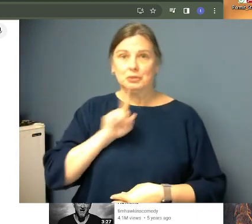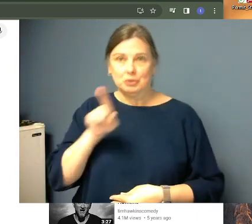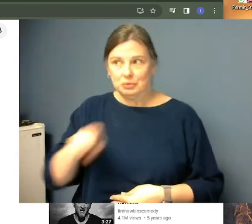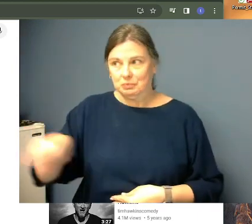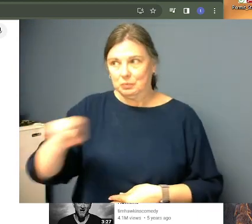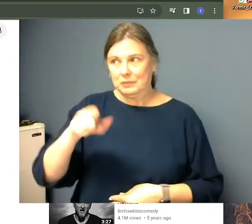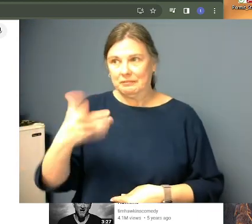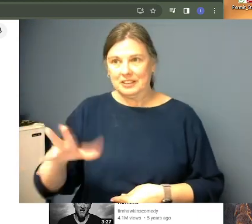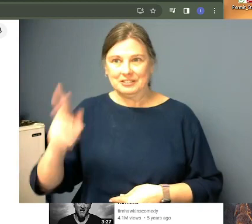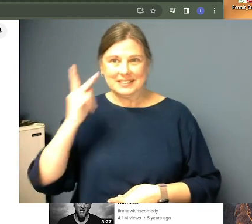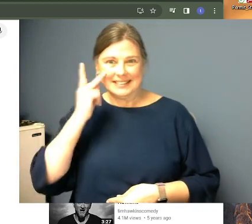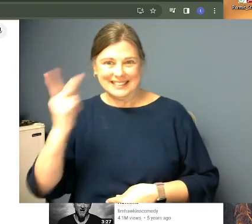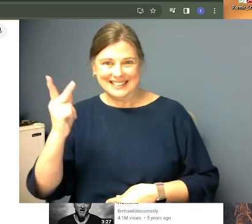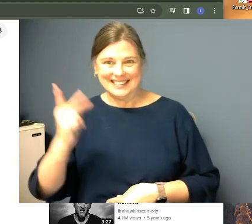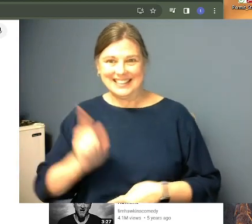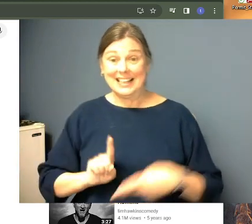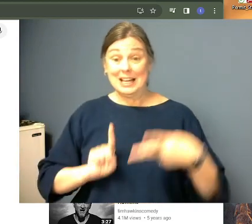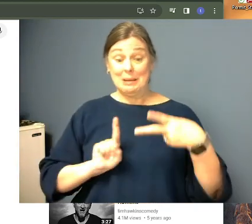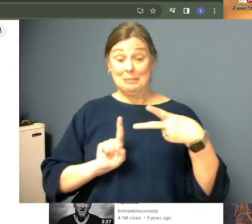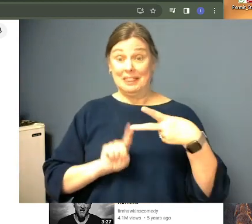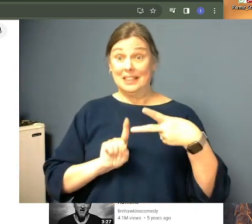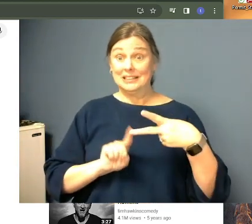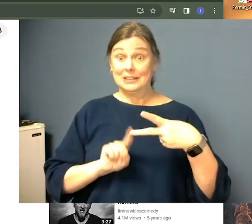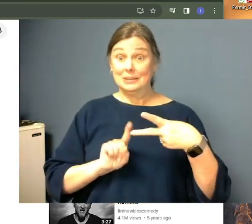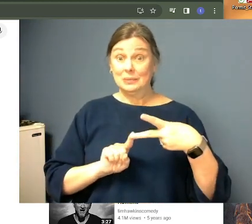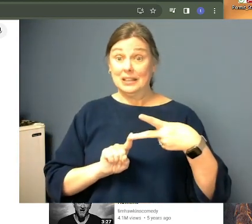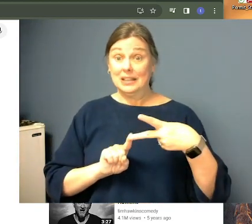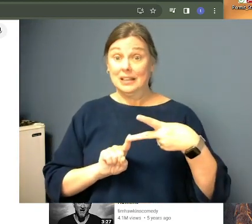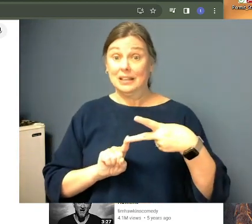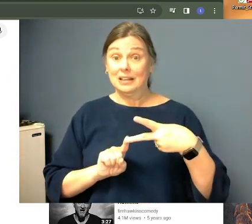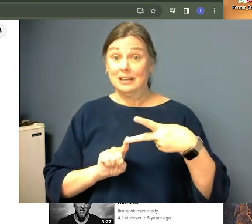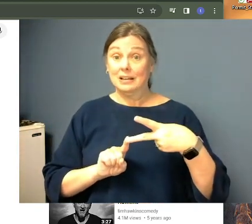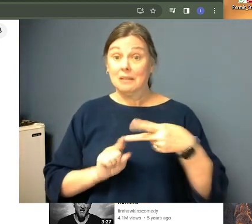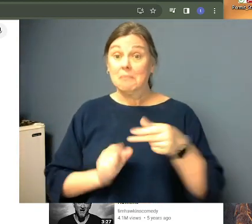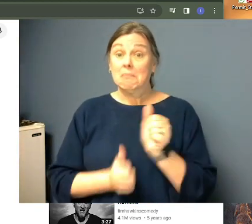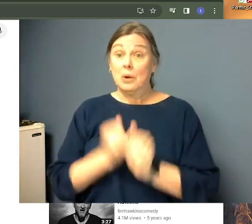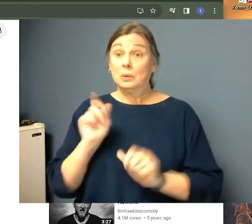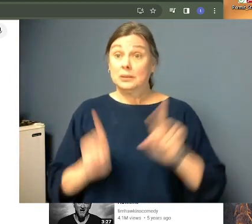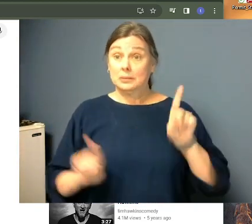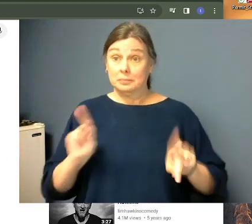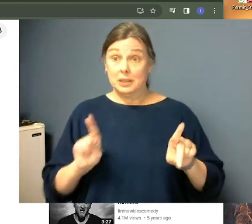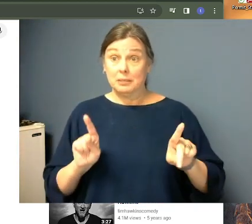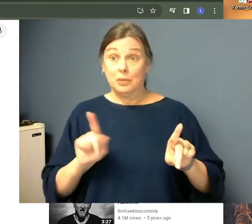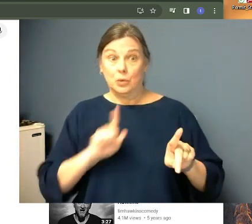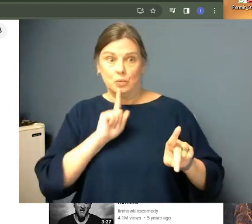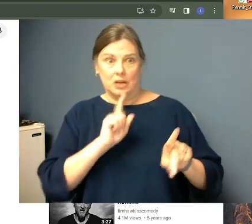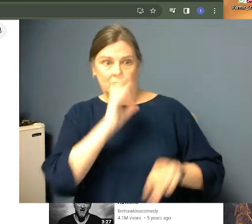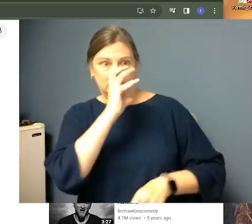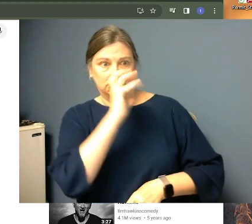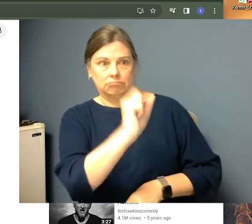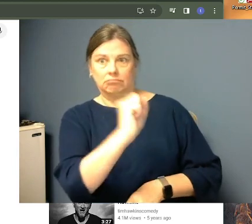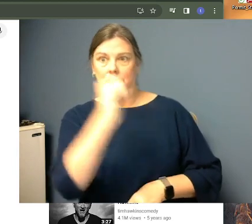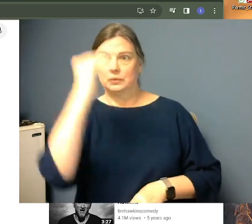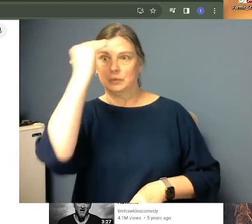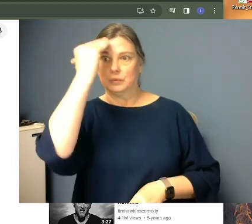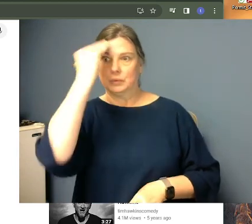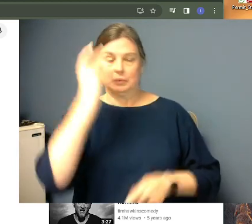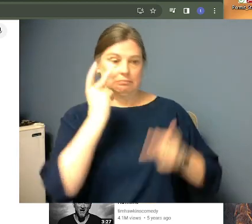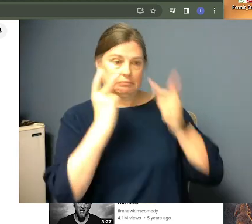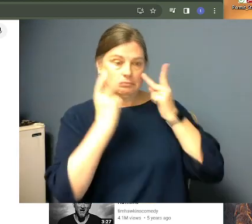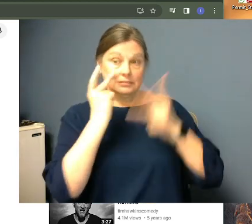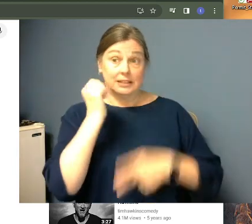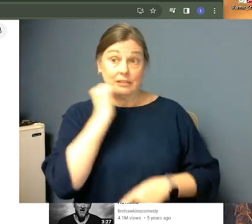were probably most familiar with at the time was the Norman Rockwell image that's on the right, because Saturday Evening Post was a